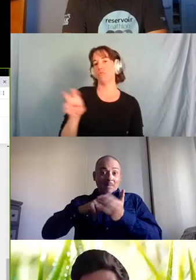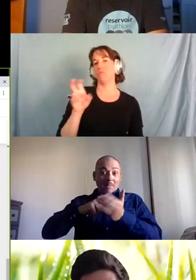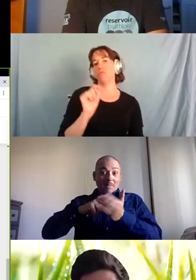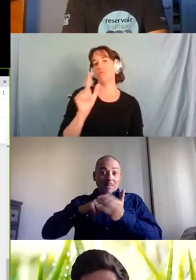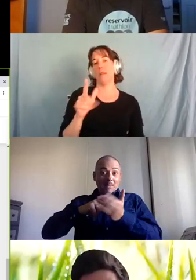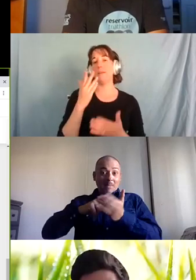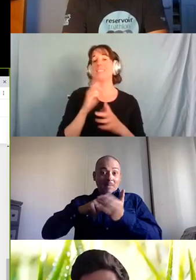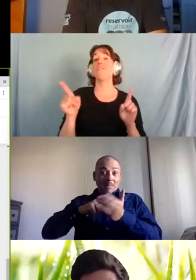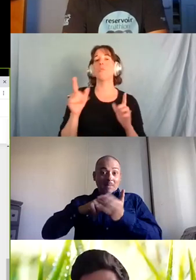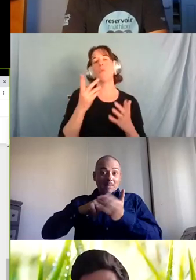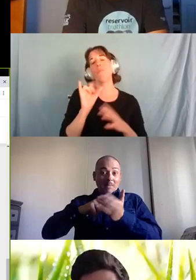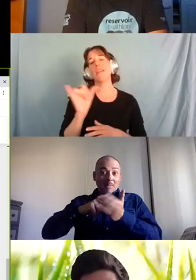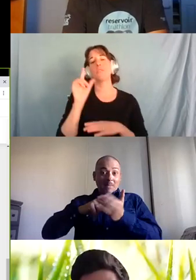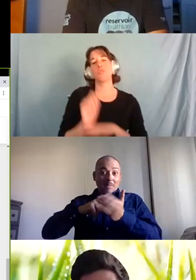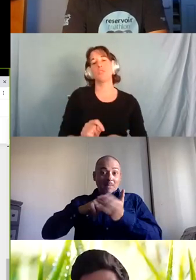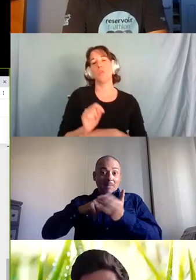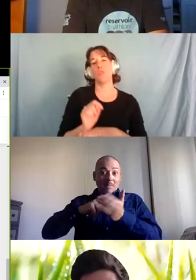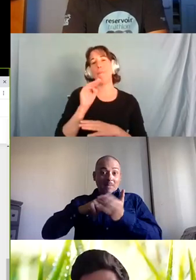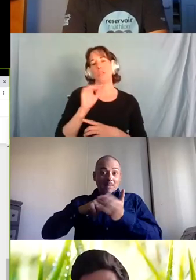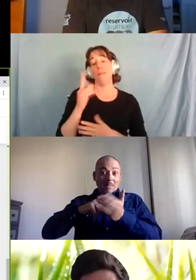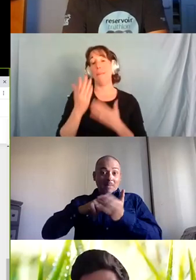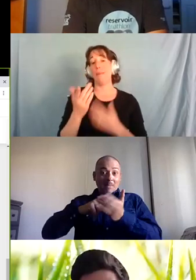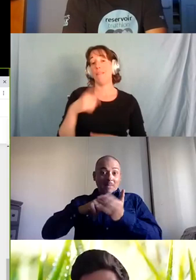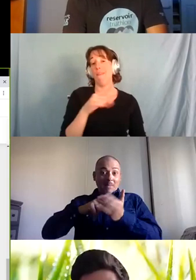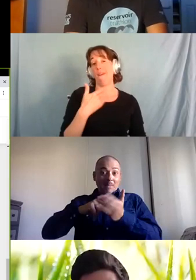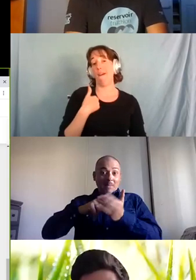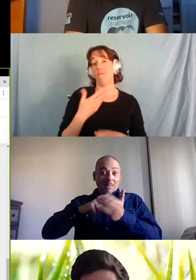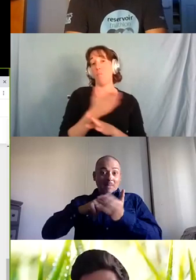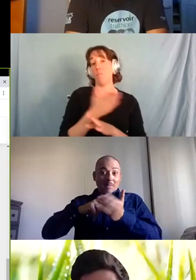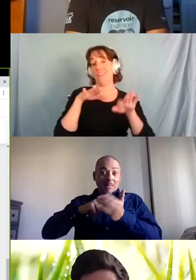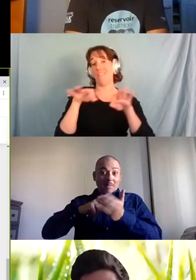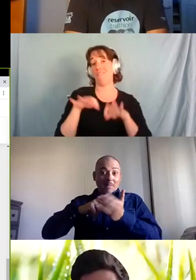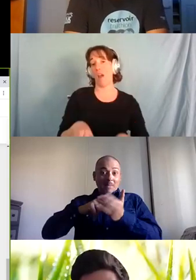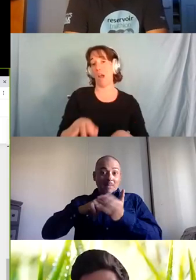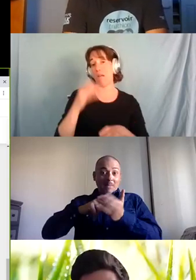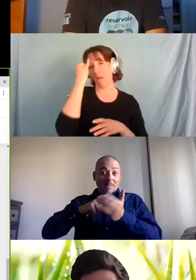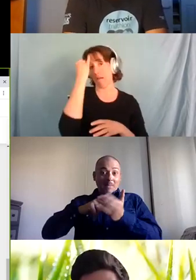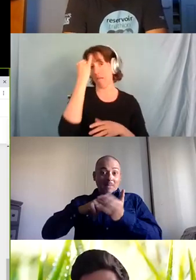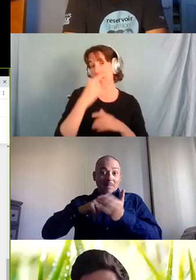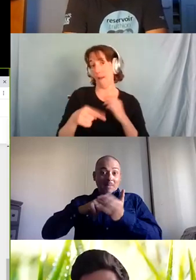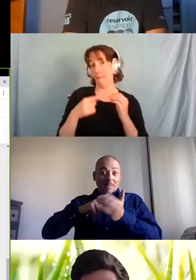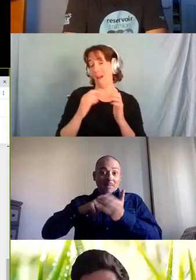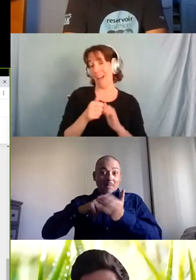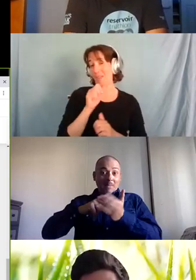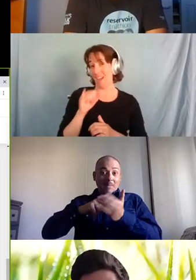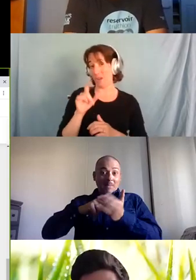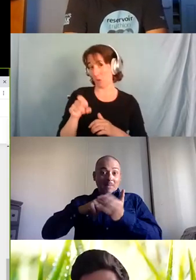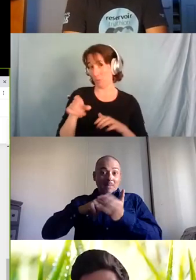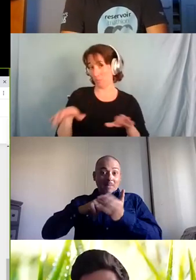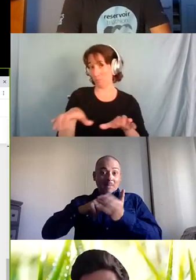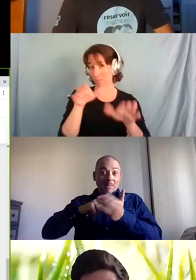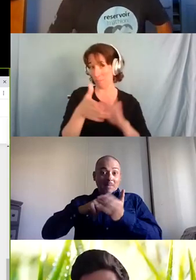some predefined notions on how the AI should perform. So they were able to use that